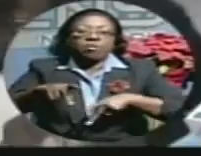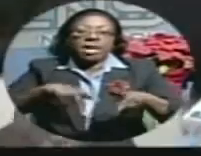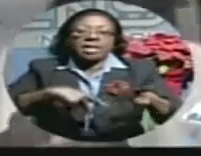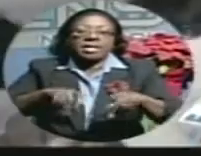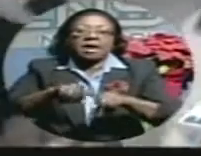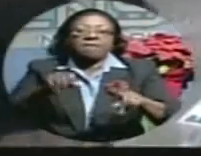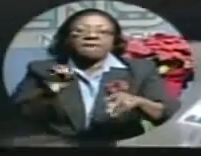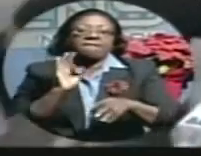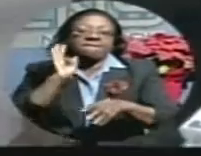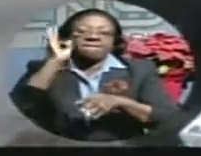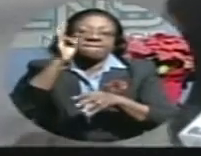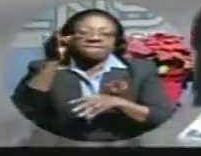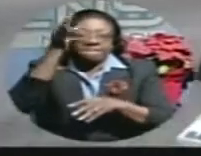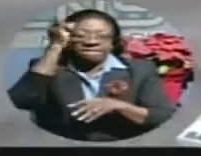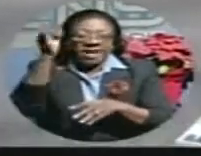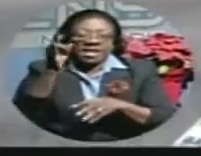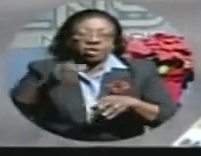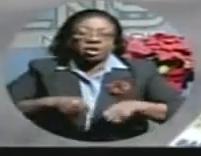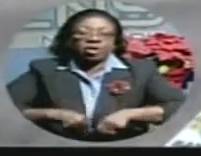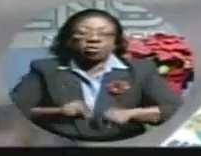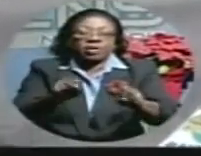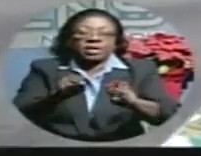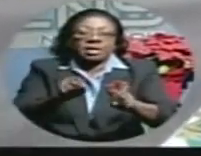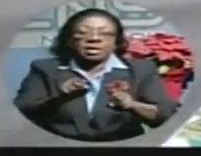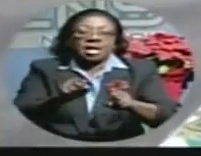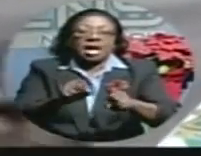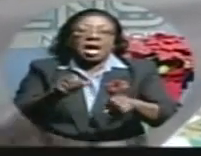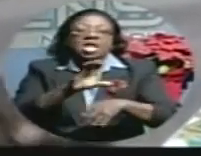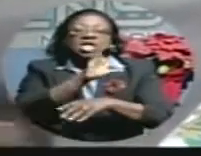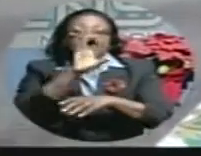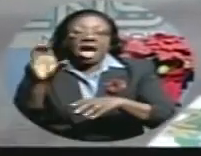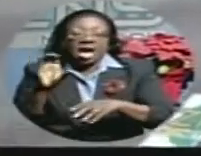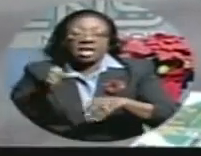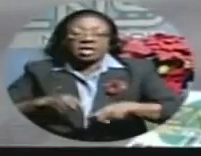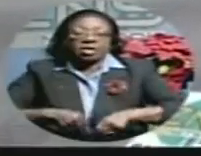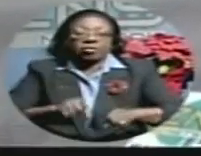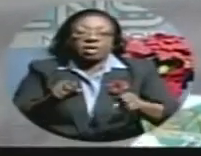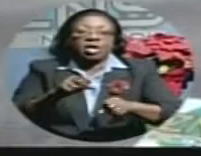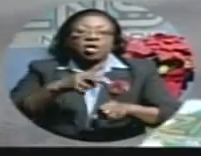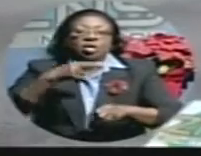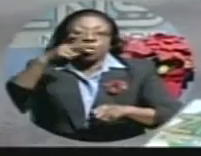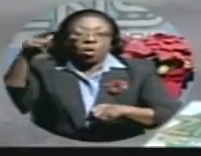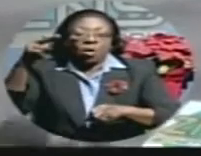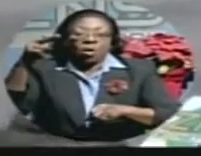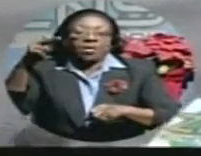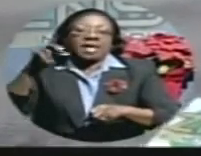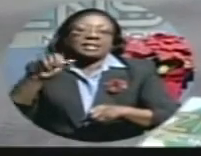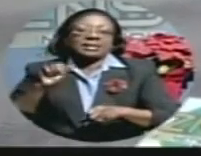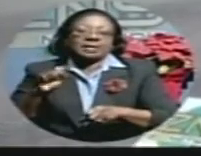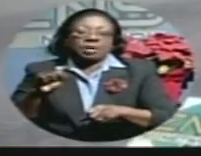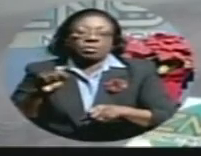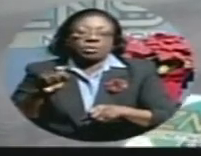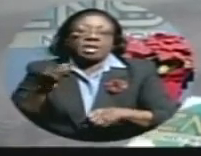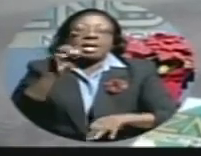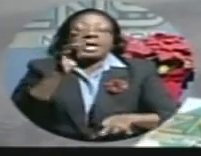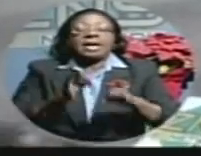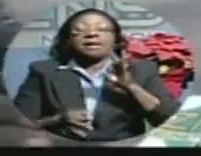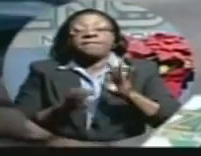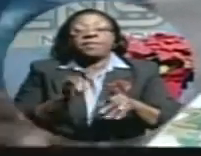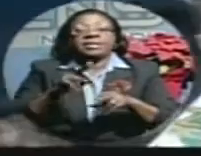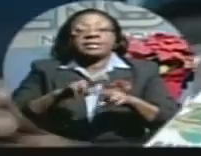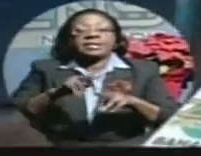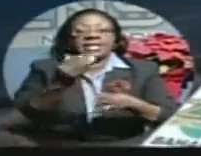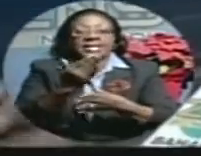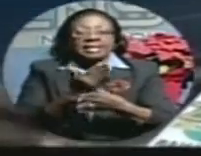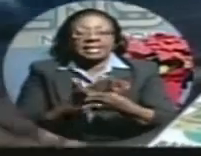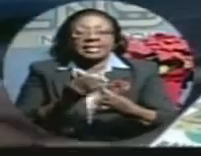from Frederick Street and Charlotte Street, north and south. There are gates on either side of the road. If you are sitting in